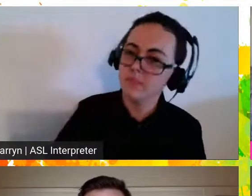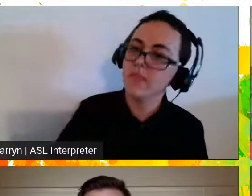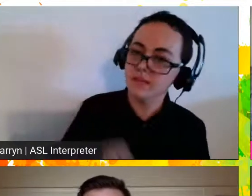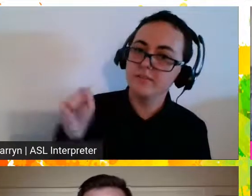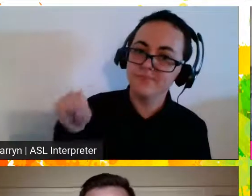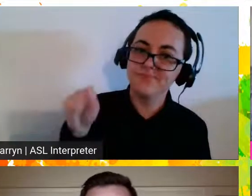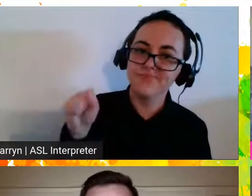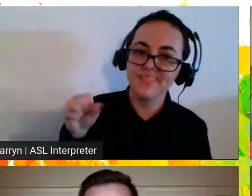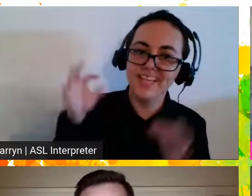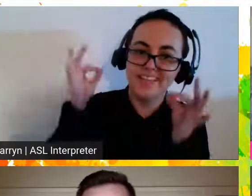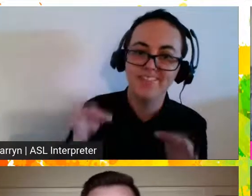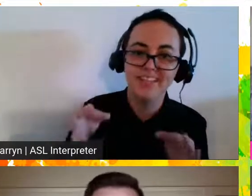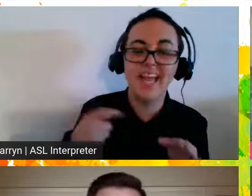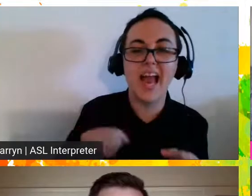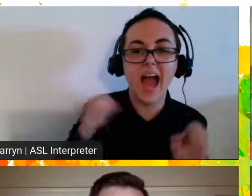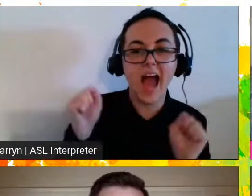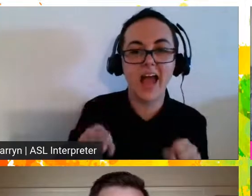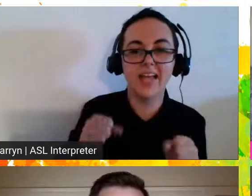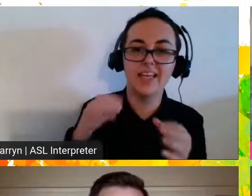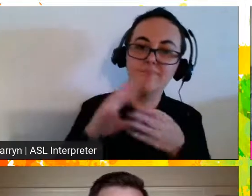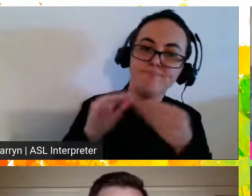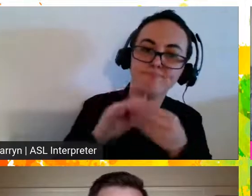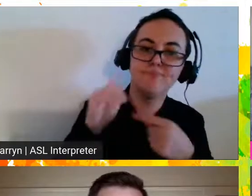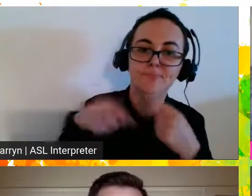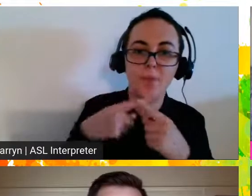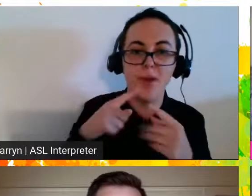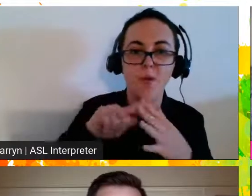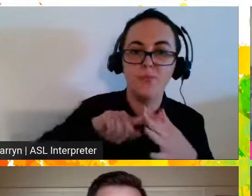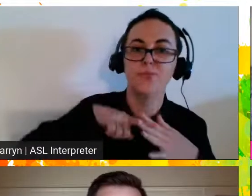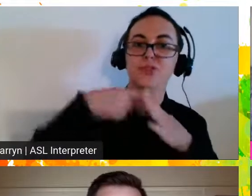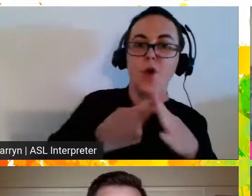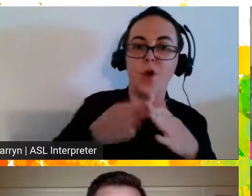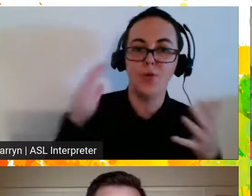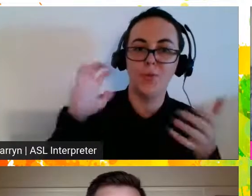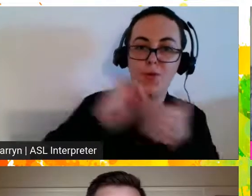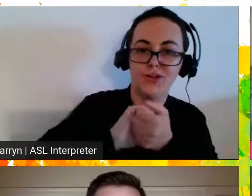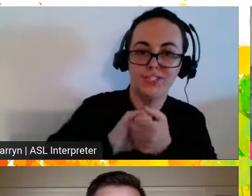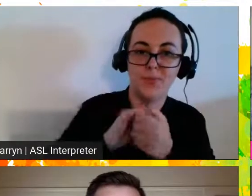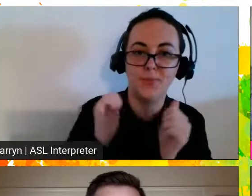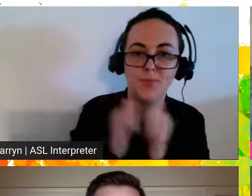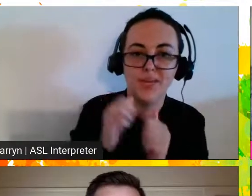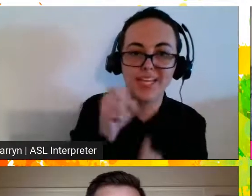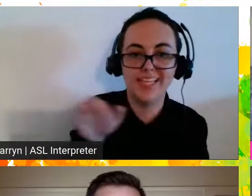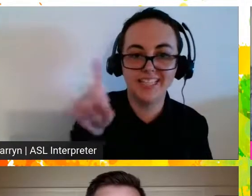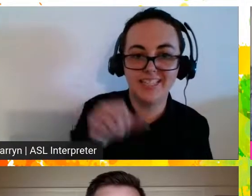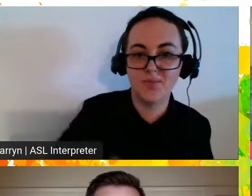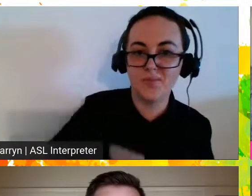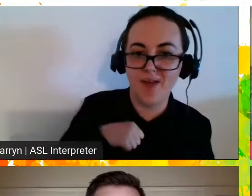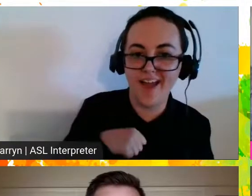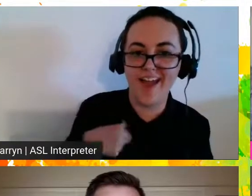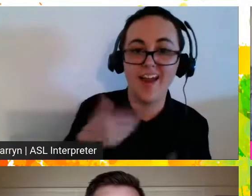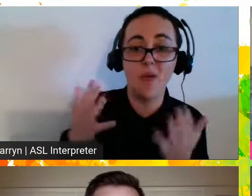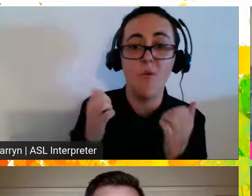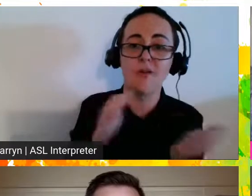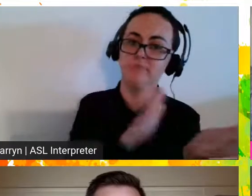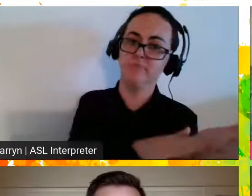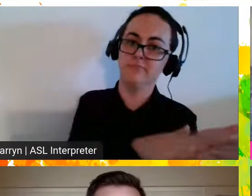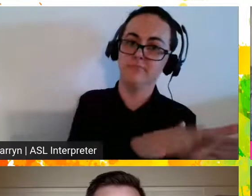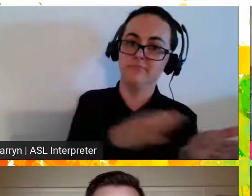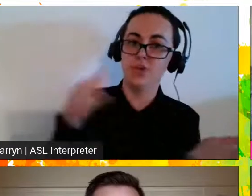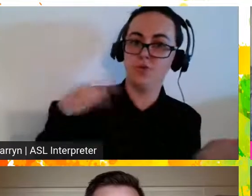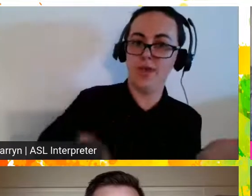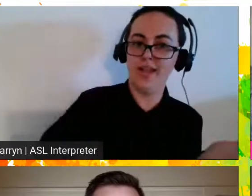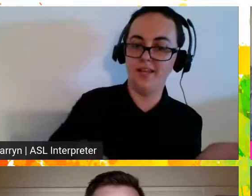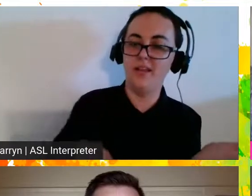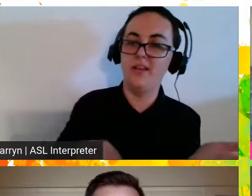the origins of our partnership with SD Pride. And I want to give credit where credit's due. This whole idea came